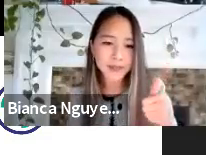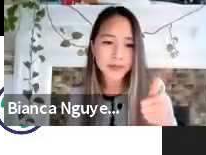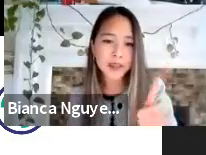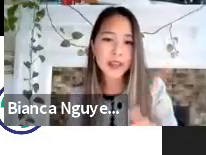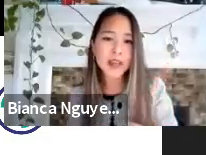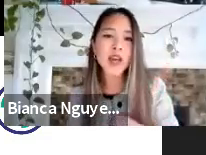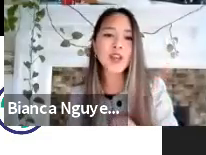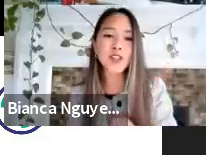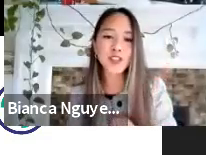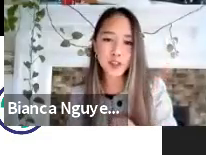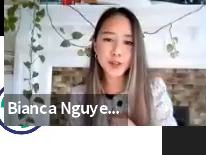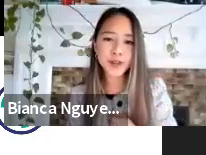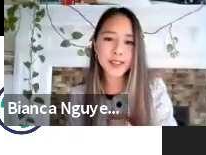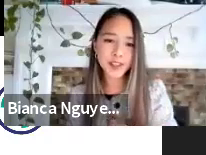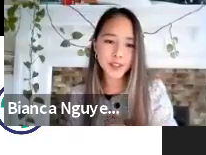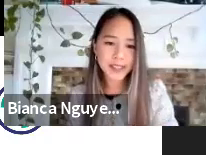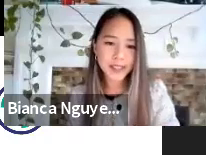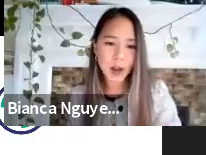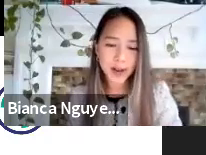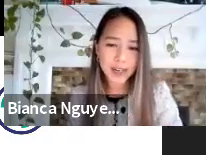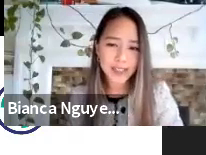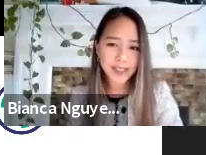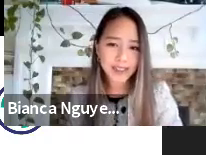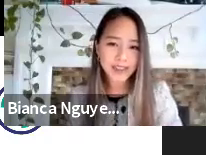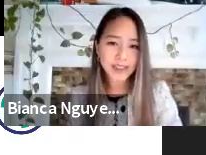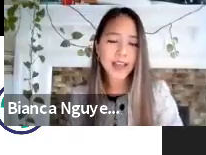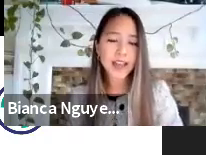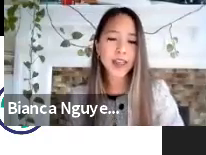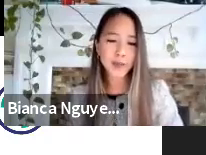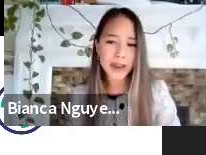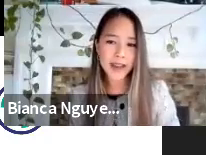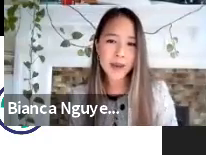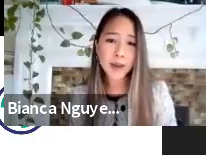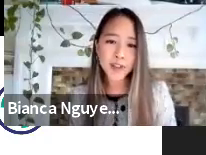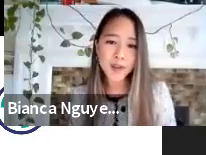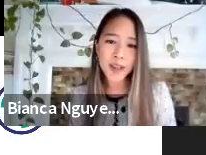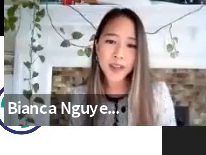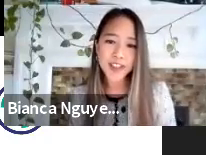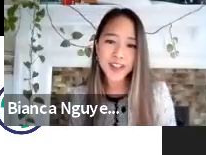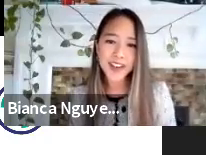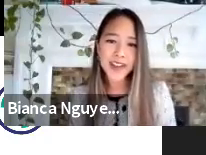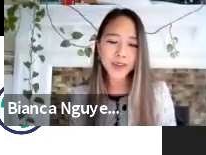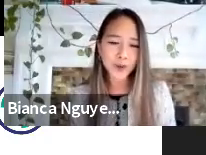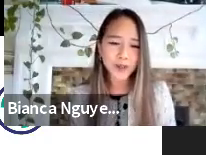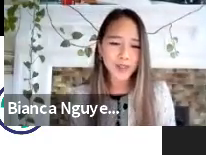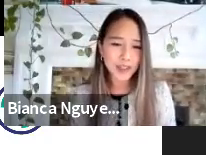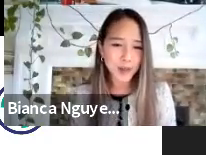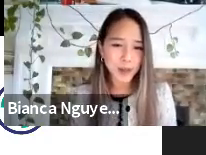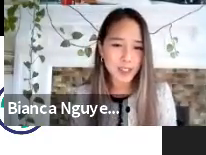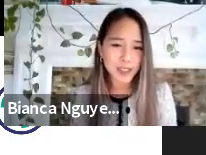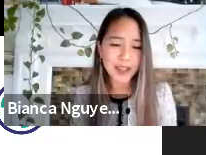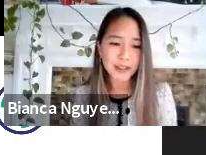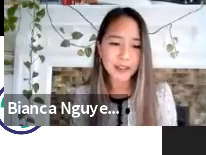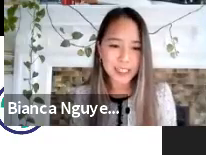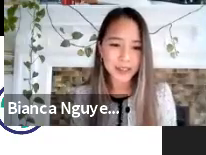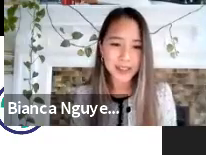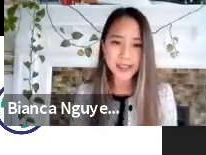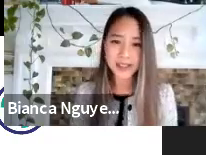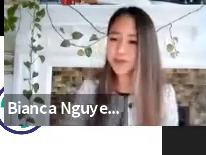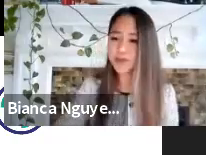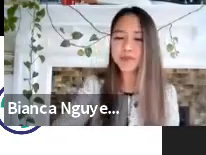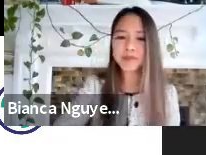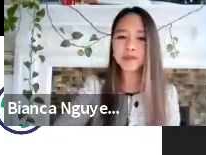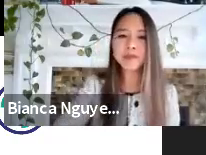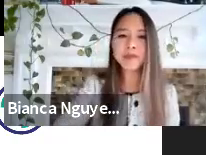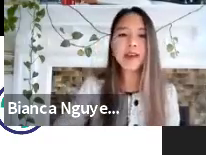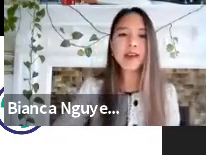mindfulness, 2, distress tolerance, 3, emotion regulation, and the 4th is interpersonal